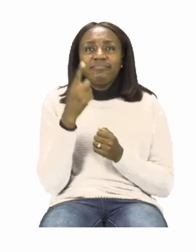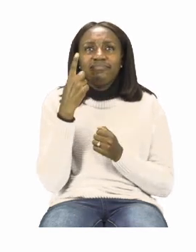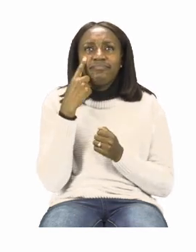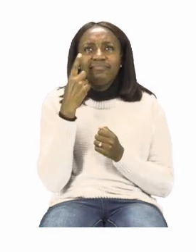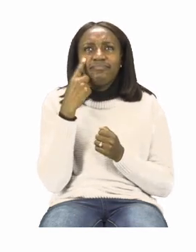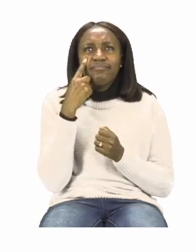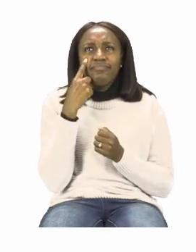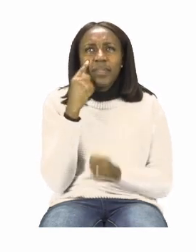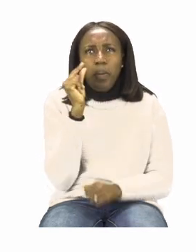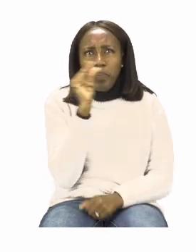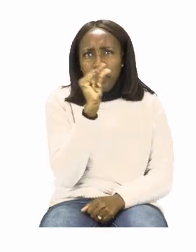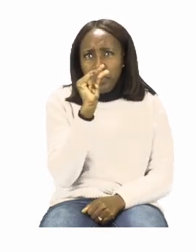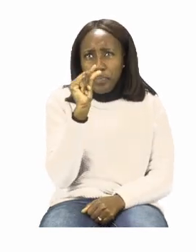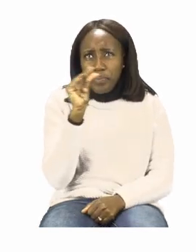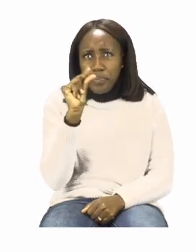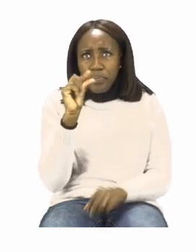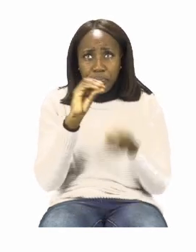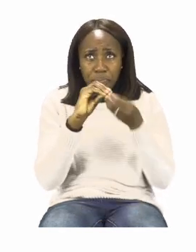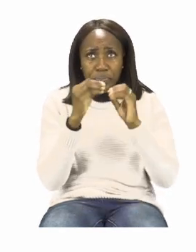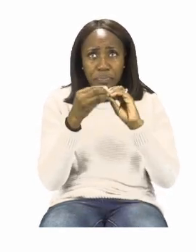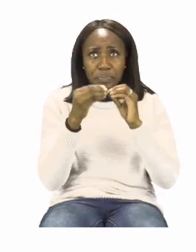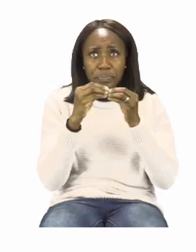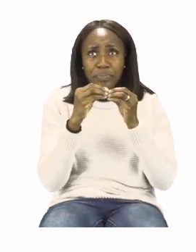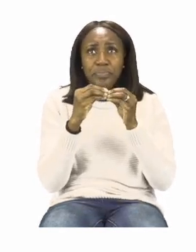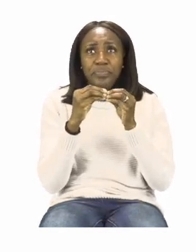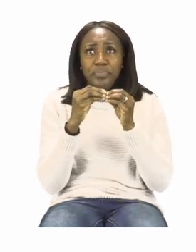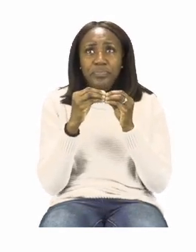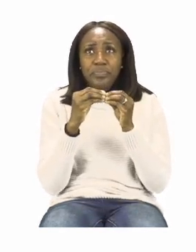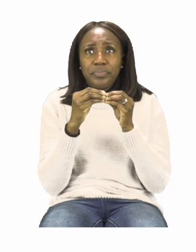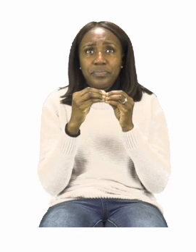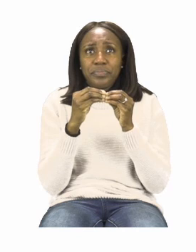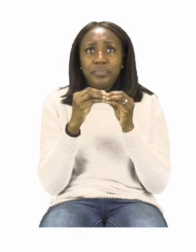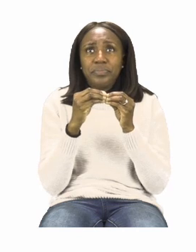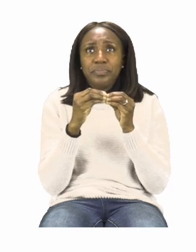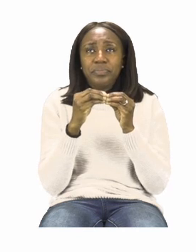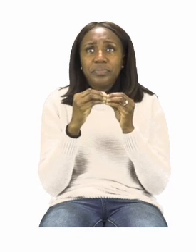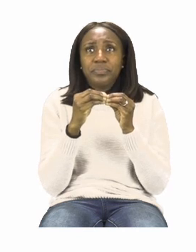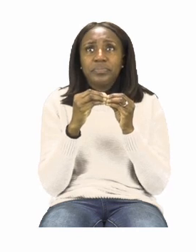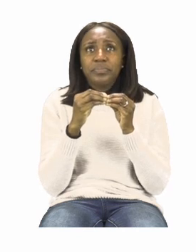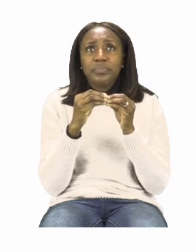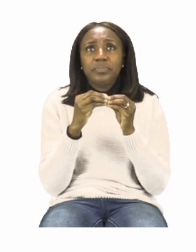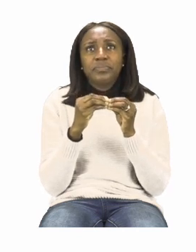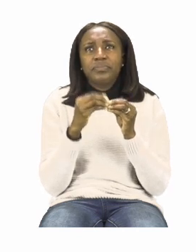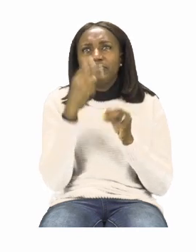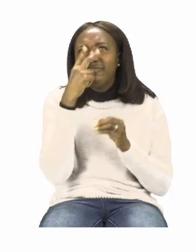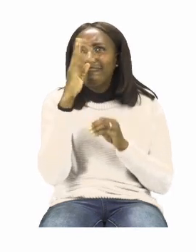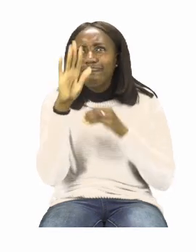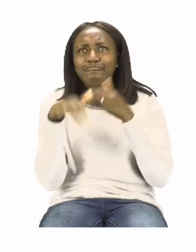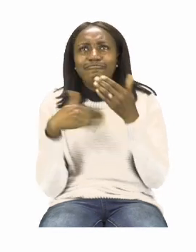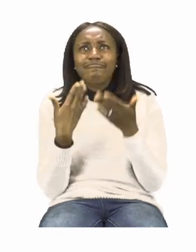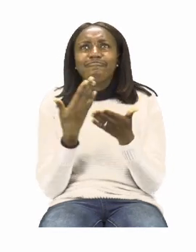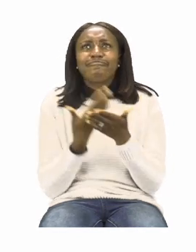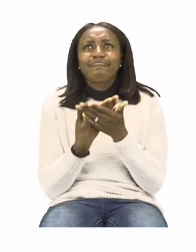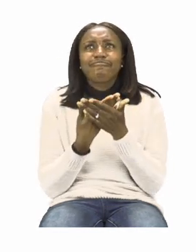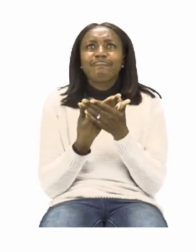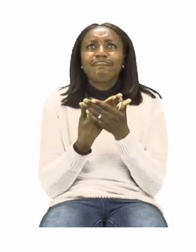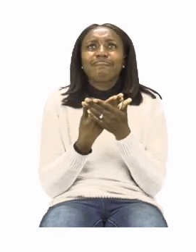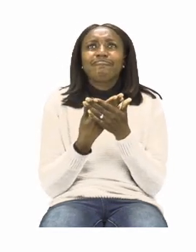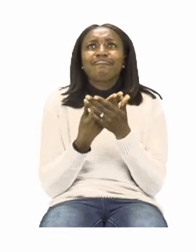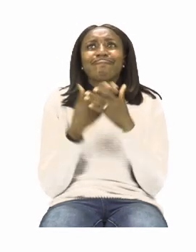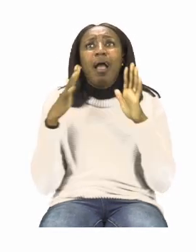few numbers and you will see also a few pictures of